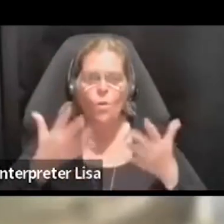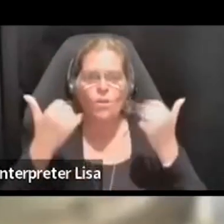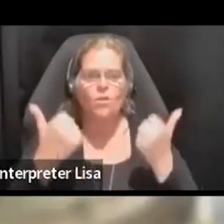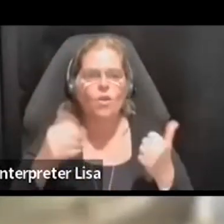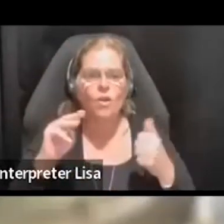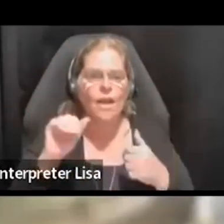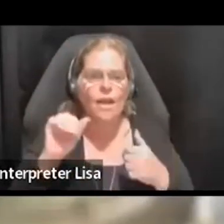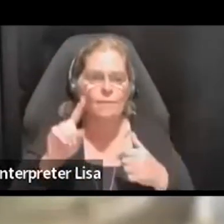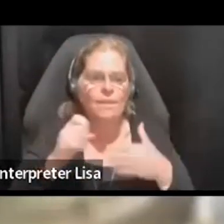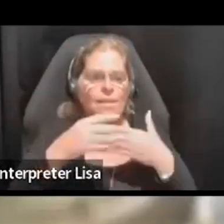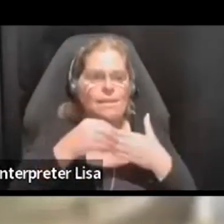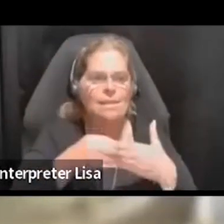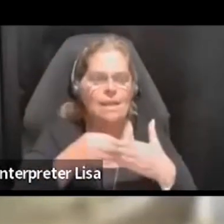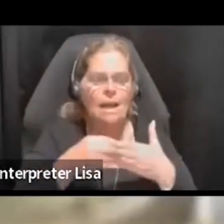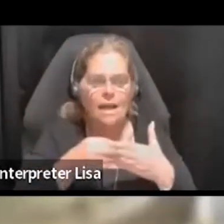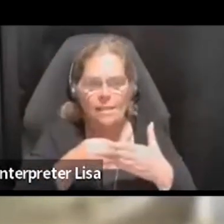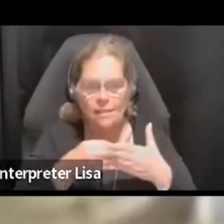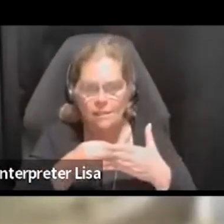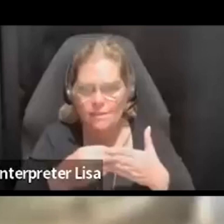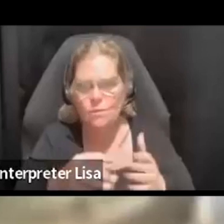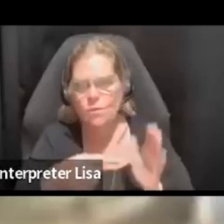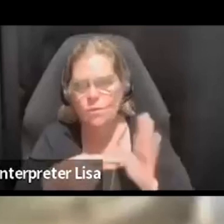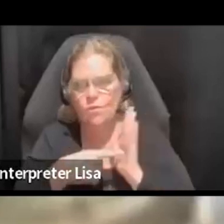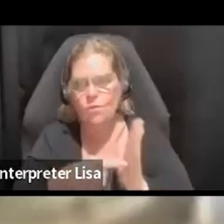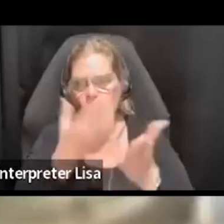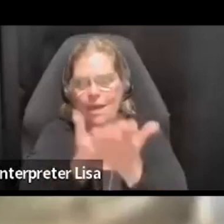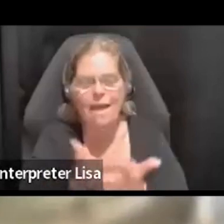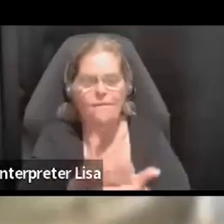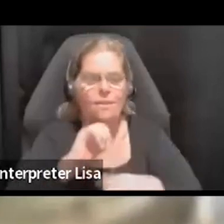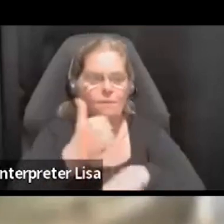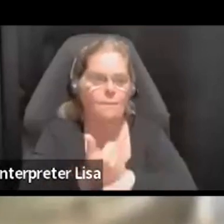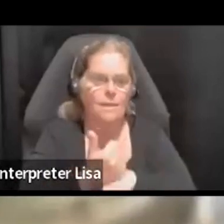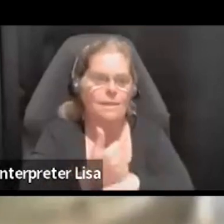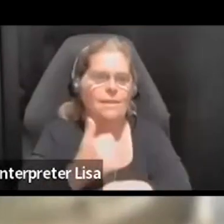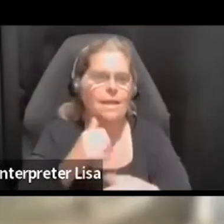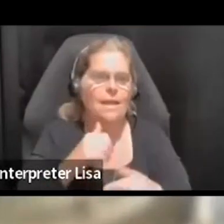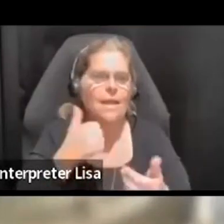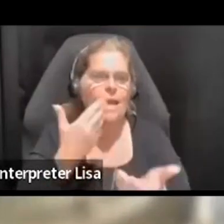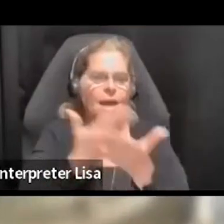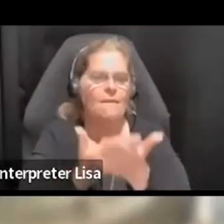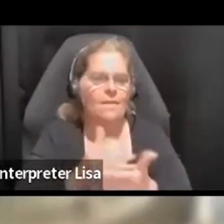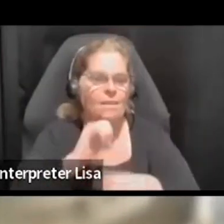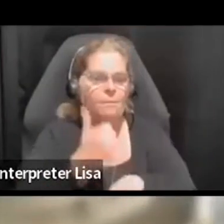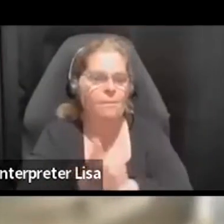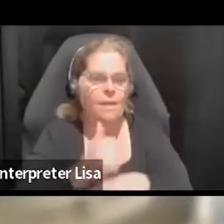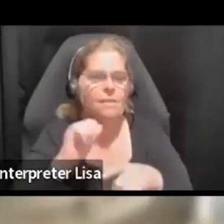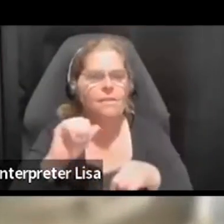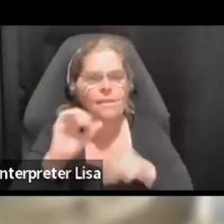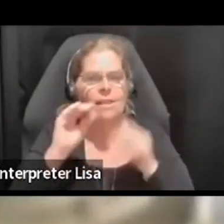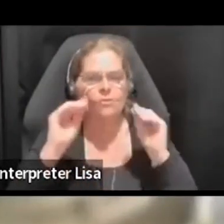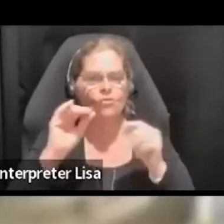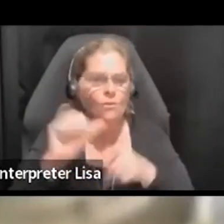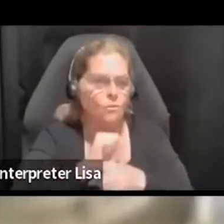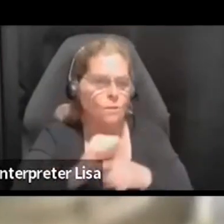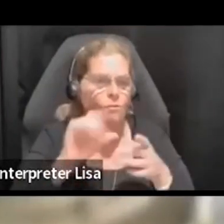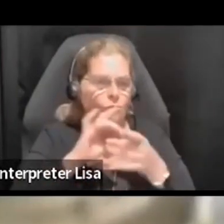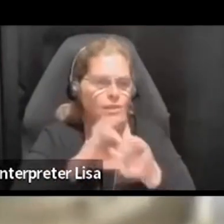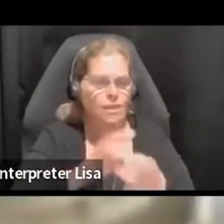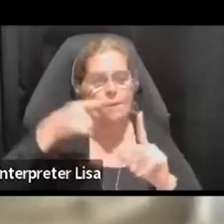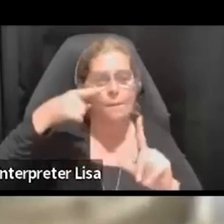MSDE guidance in effect? Menus of evidence-based practices on evidence-based best instructional practices associated with